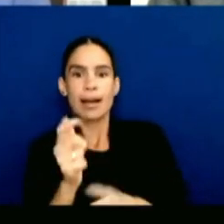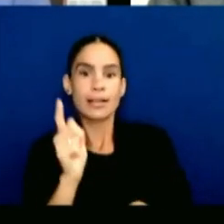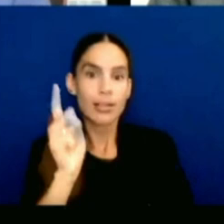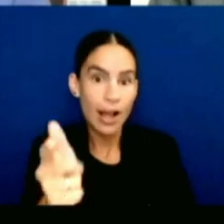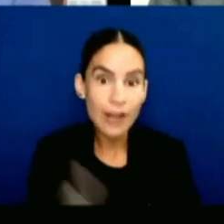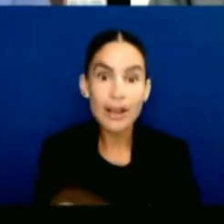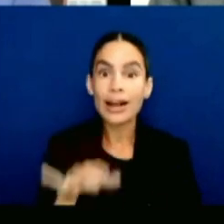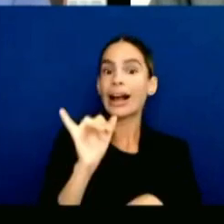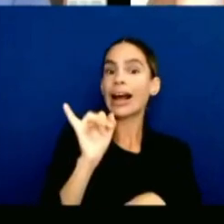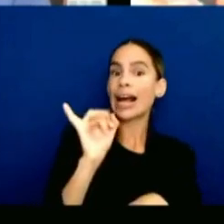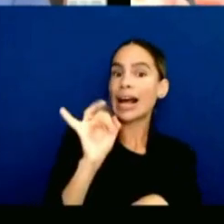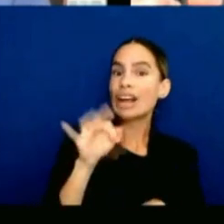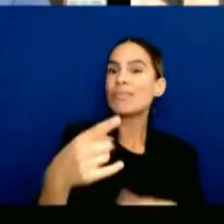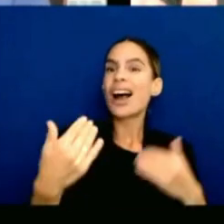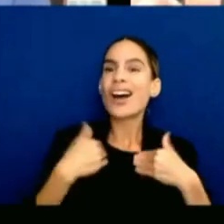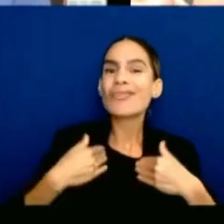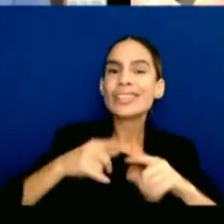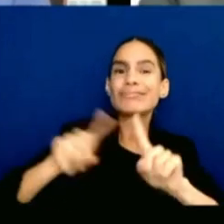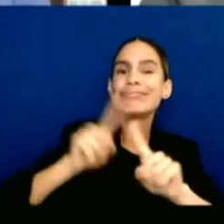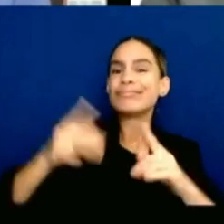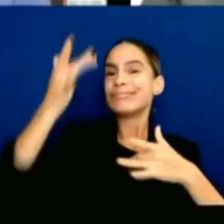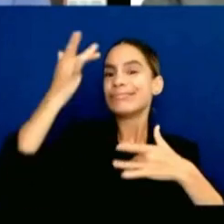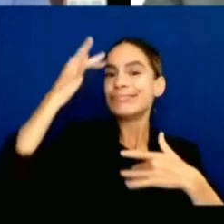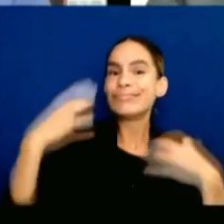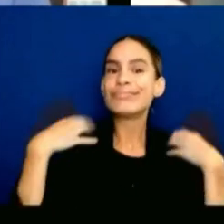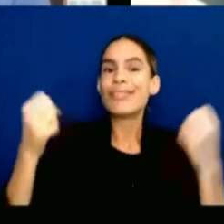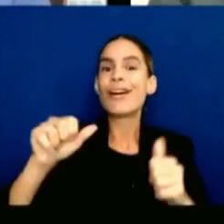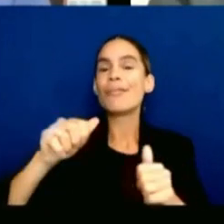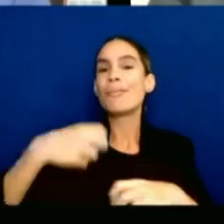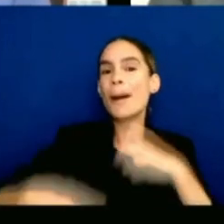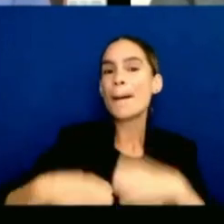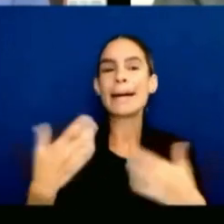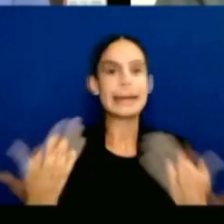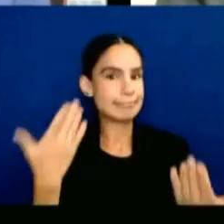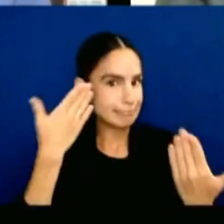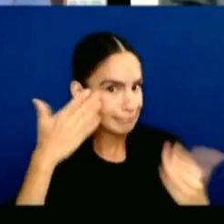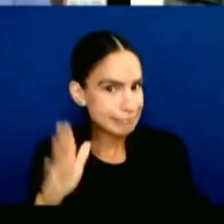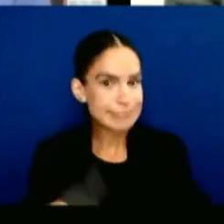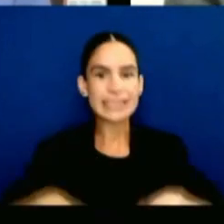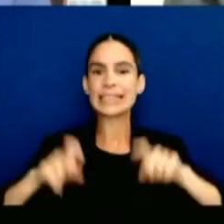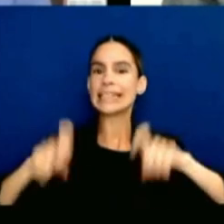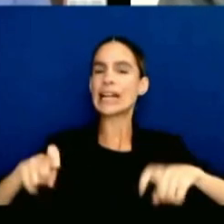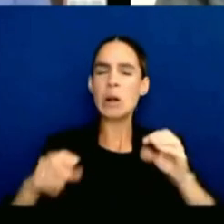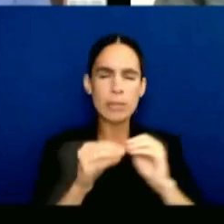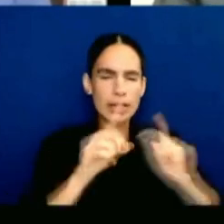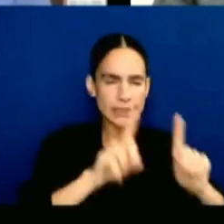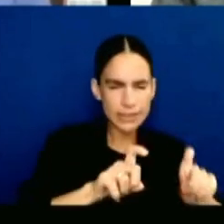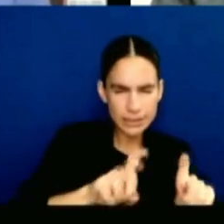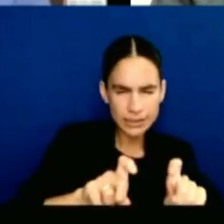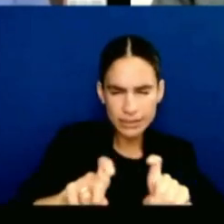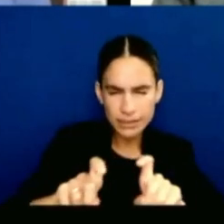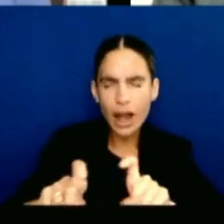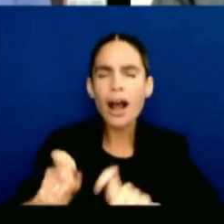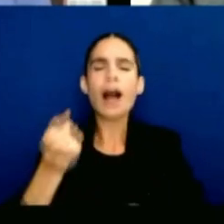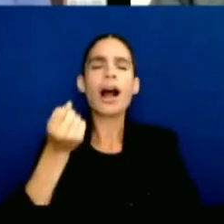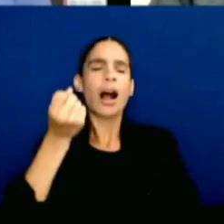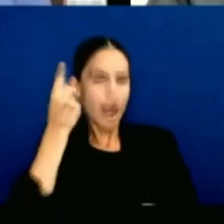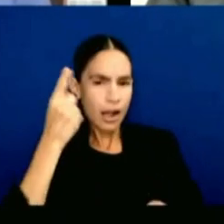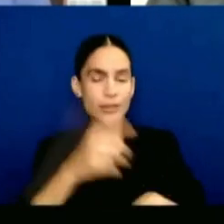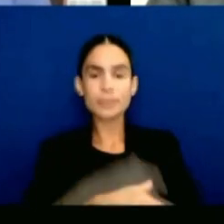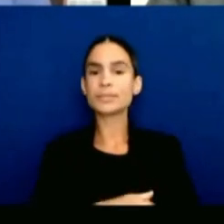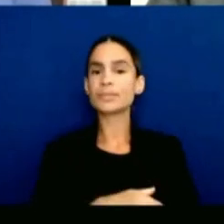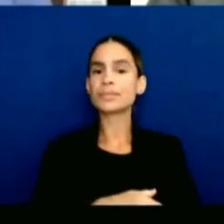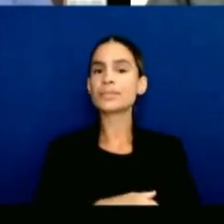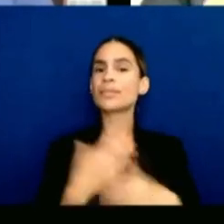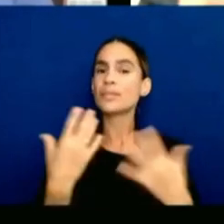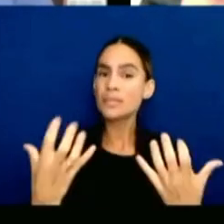very actively testing, we want therapies and prophylaxis for people early in the course of the disease. And that could